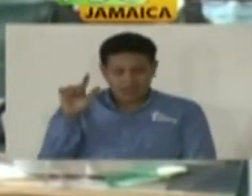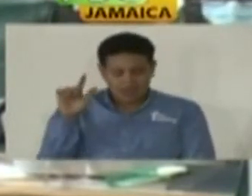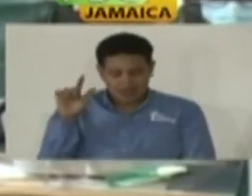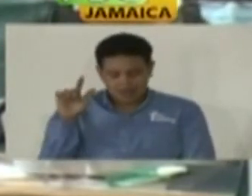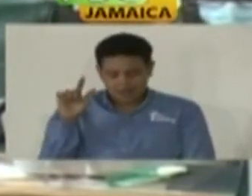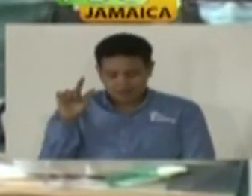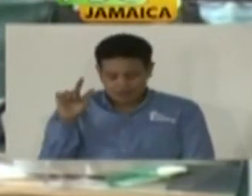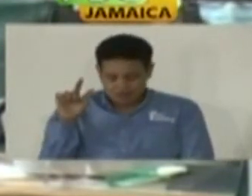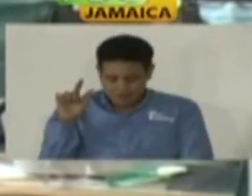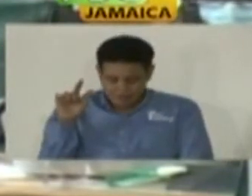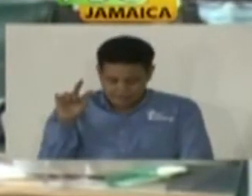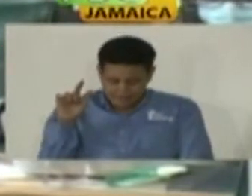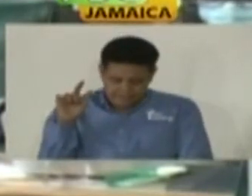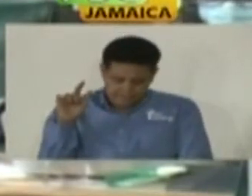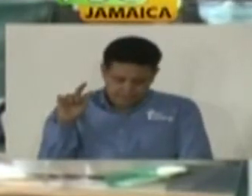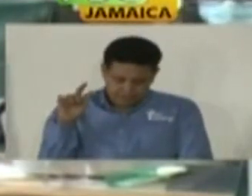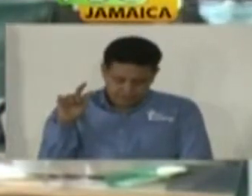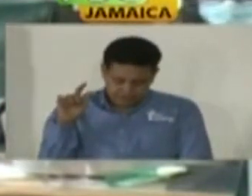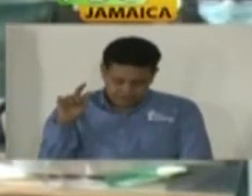matter.